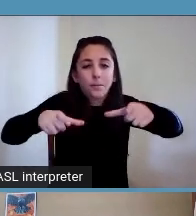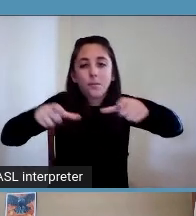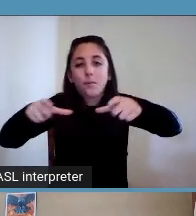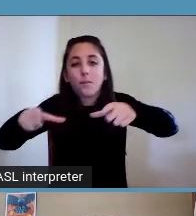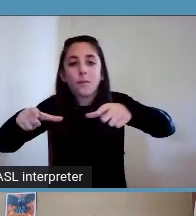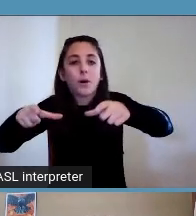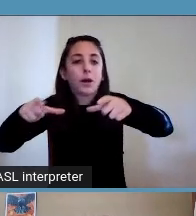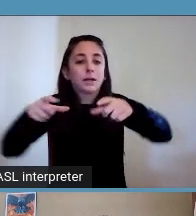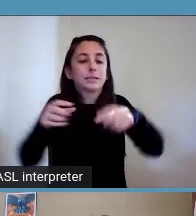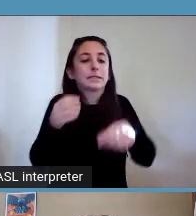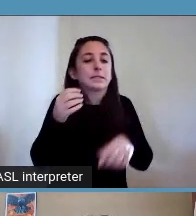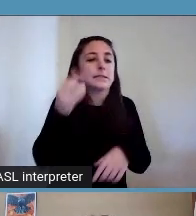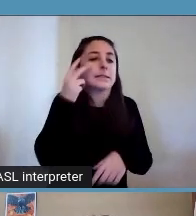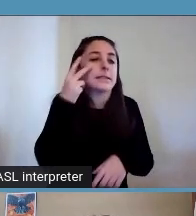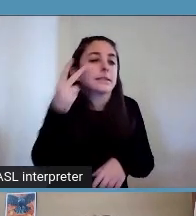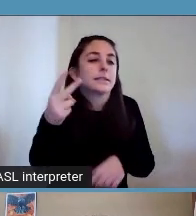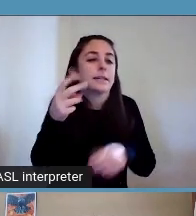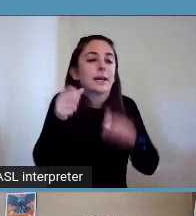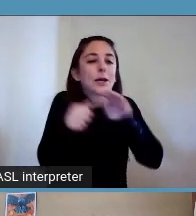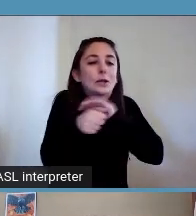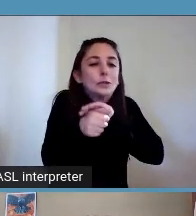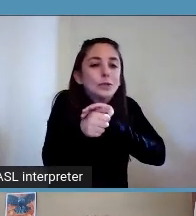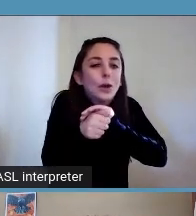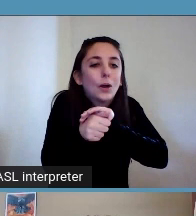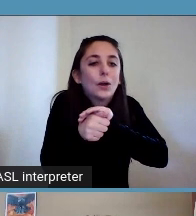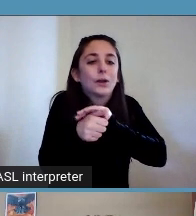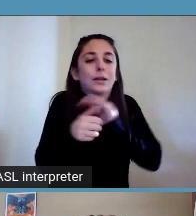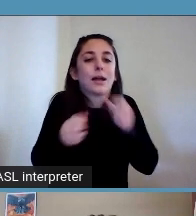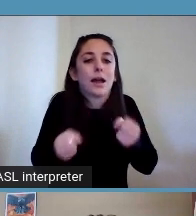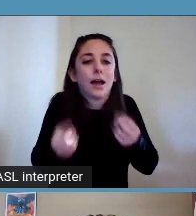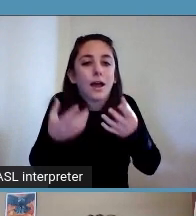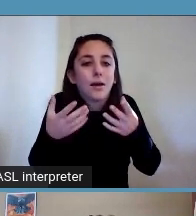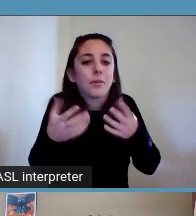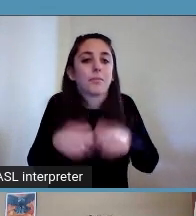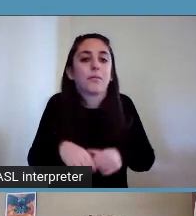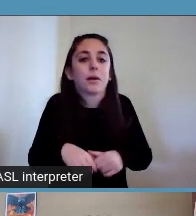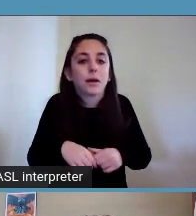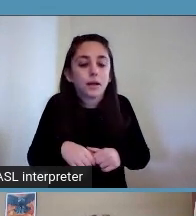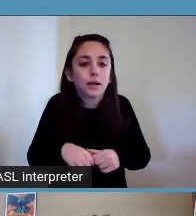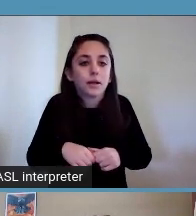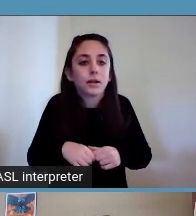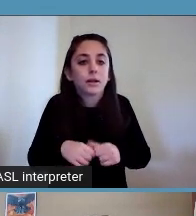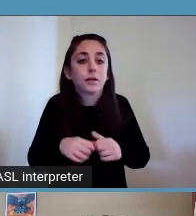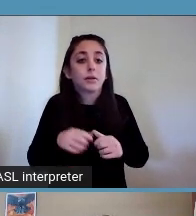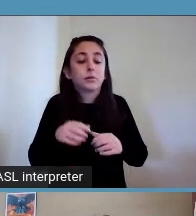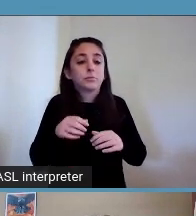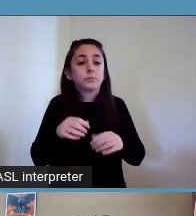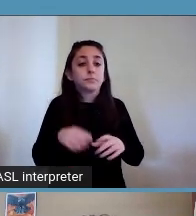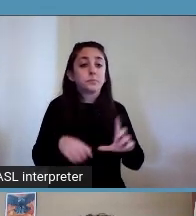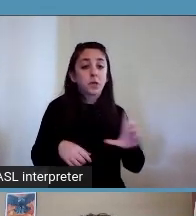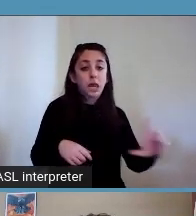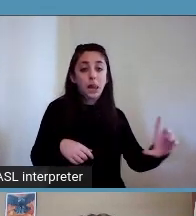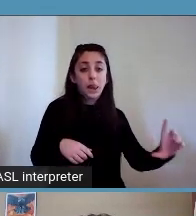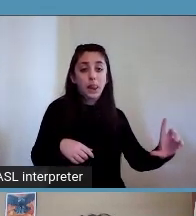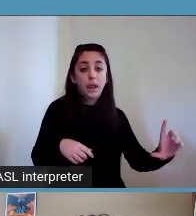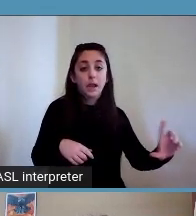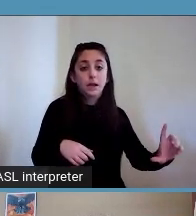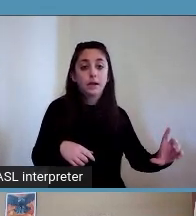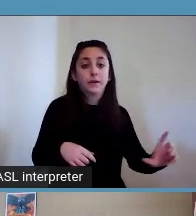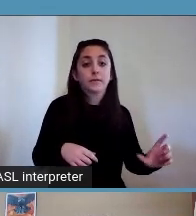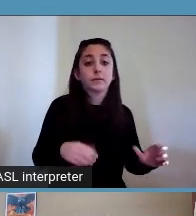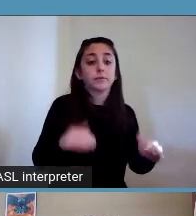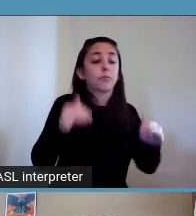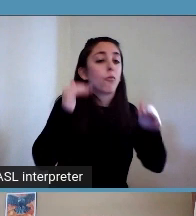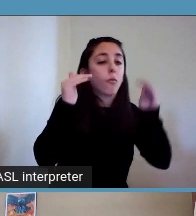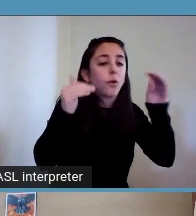painted turtles, how many painted turtles you can see there. The lower left picture is of a common loon adult feeding its fuzzy brown chick.